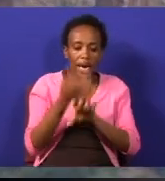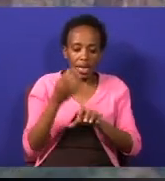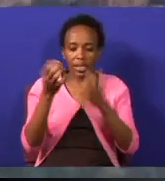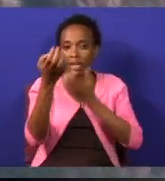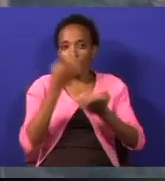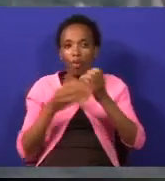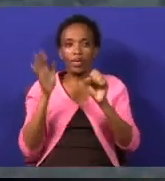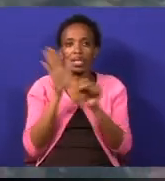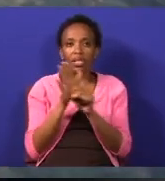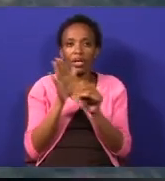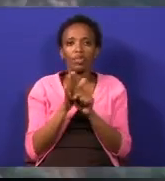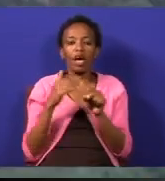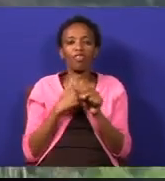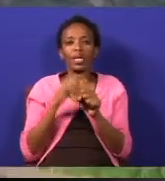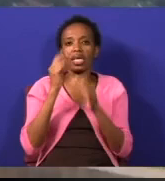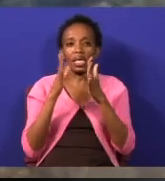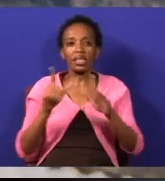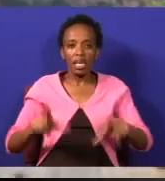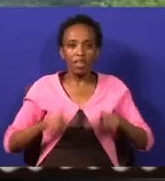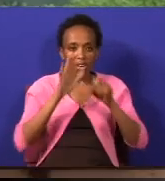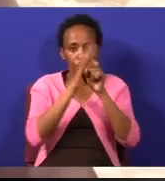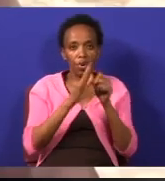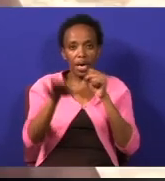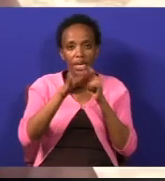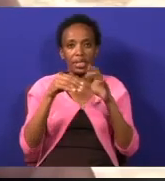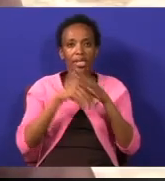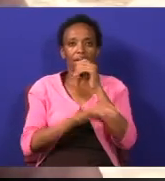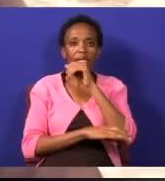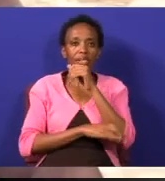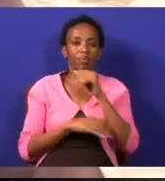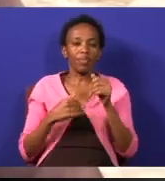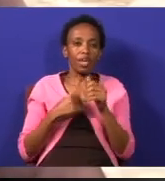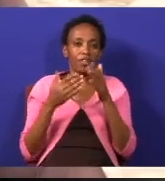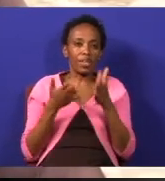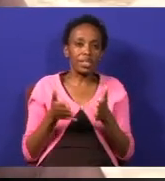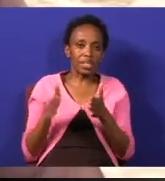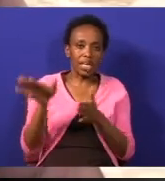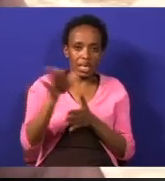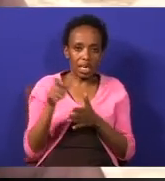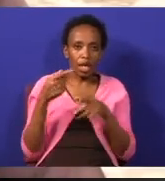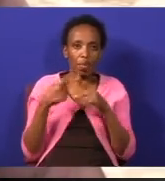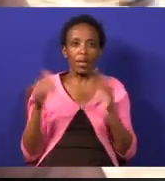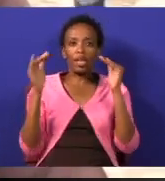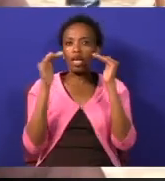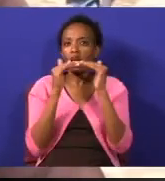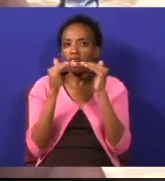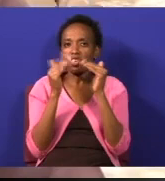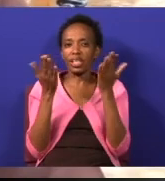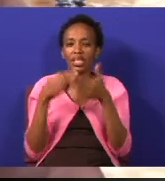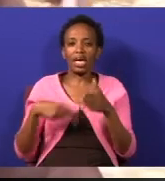faced by most Kenyans living in the marginalized areas in the country. In our disco area, poverty level is extremely